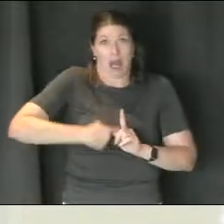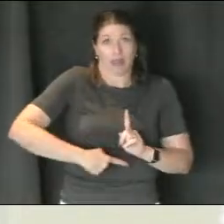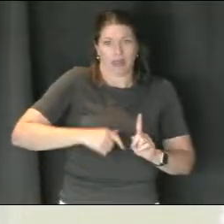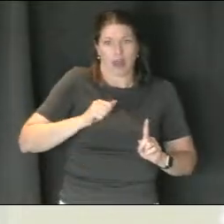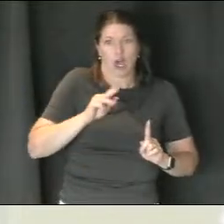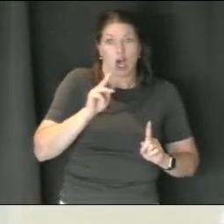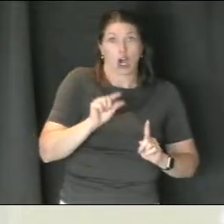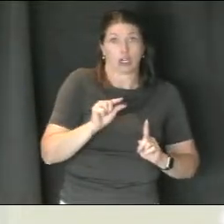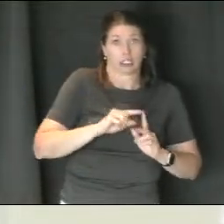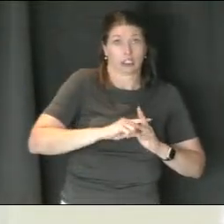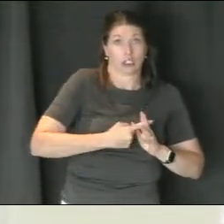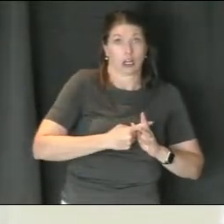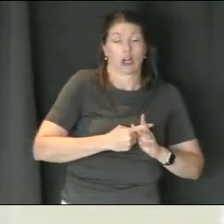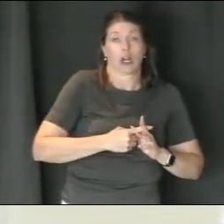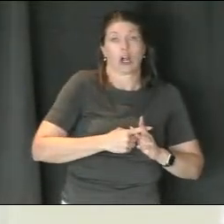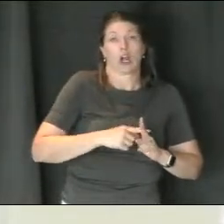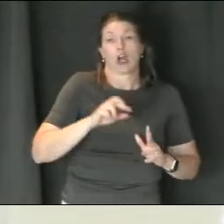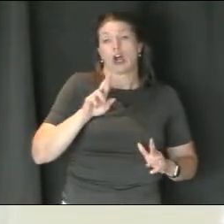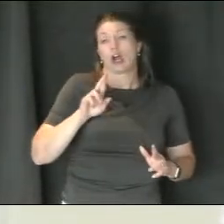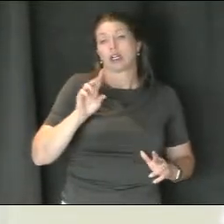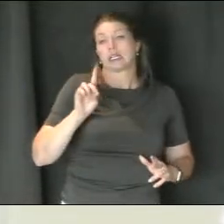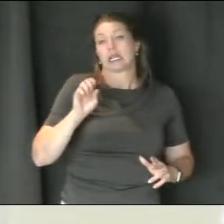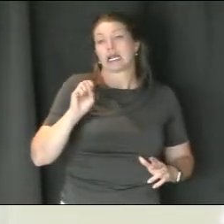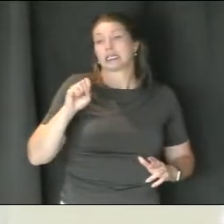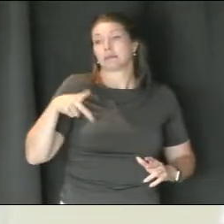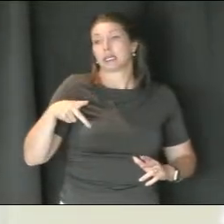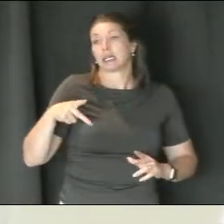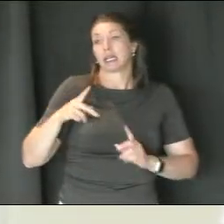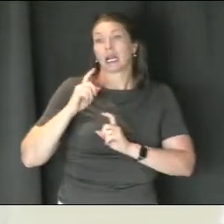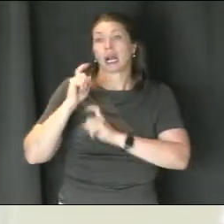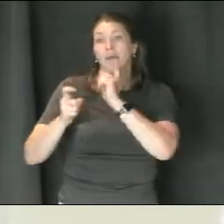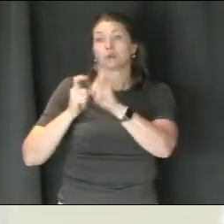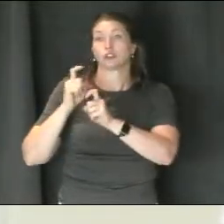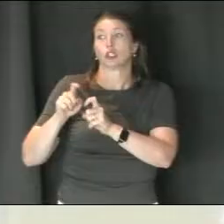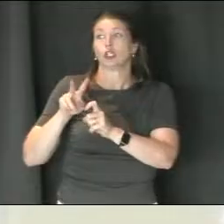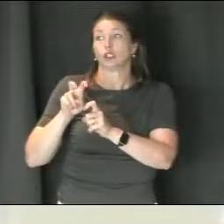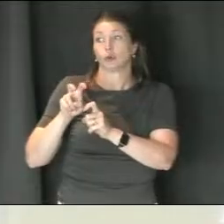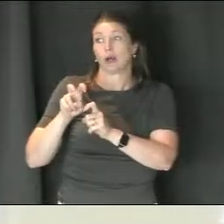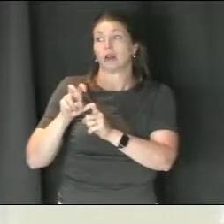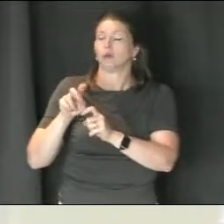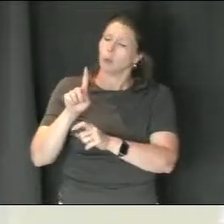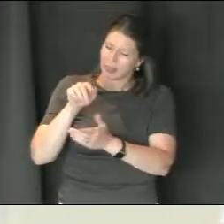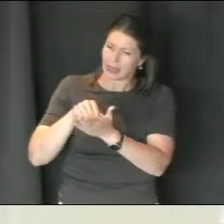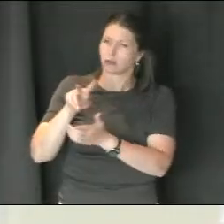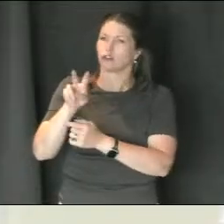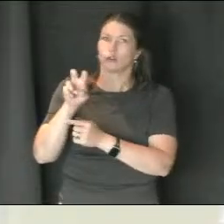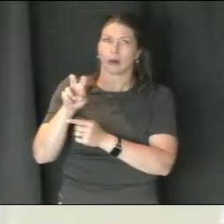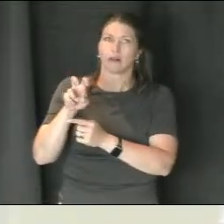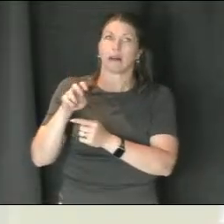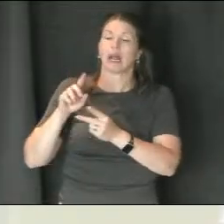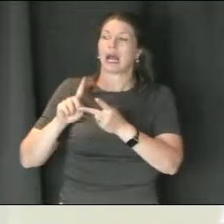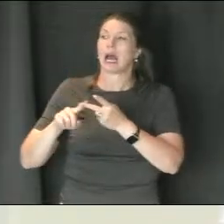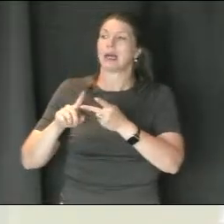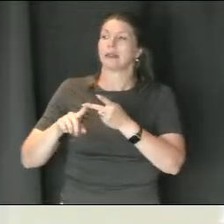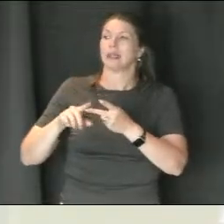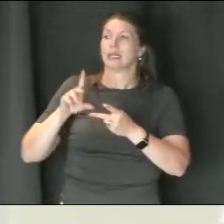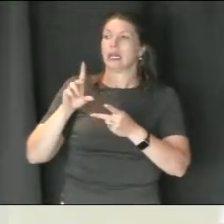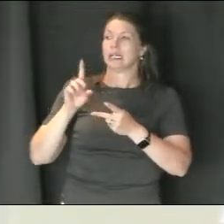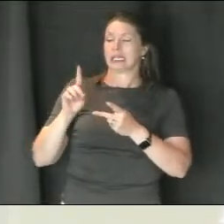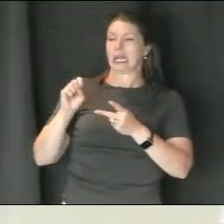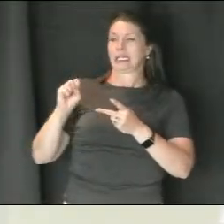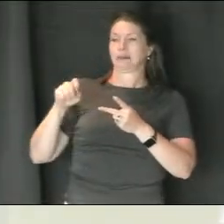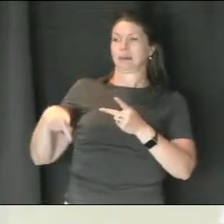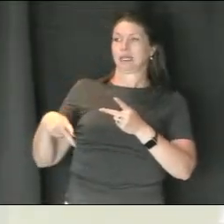in RDSP contributions annually and $400 per month as an income supplement